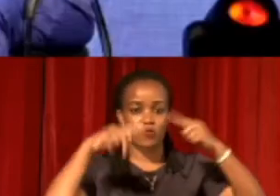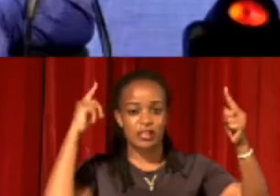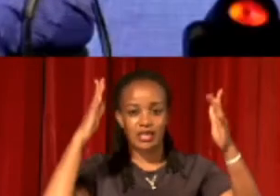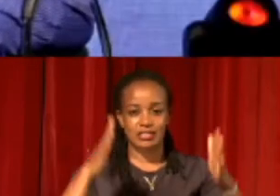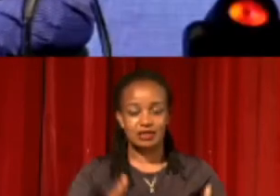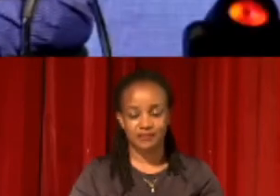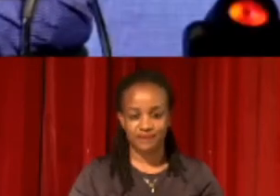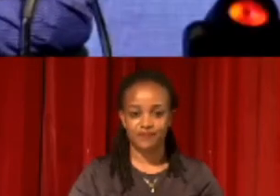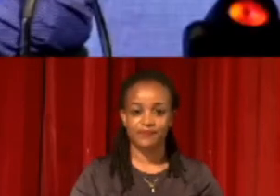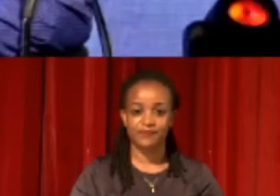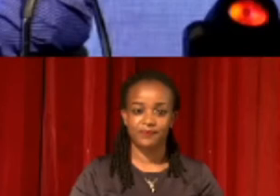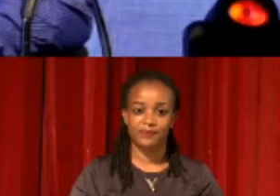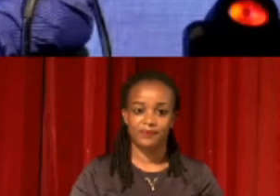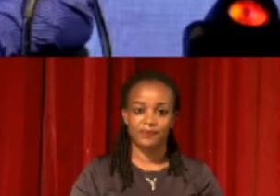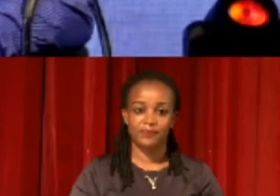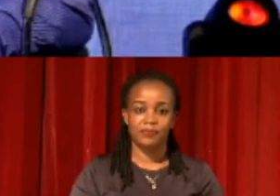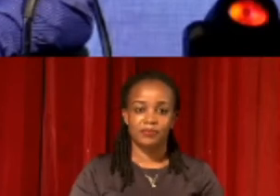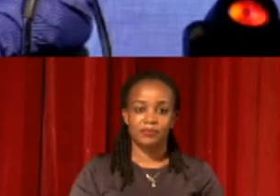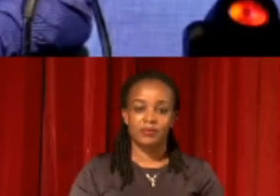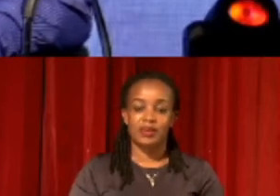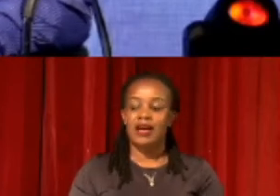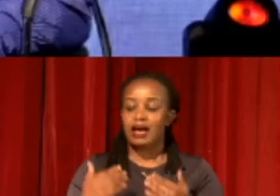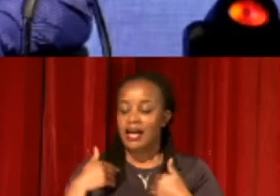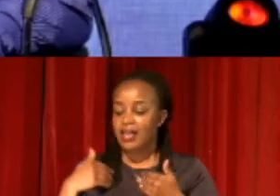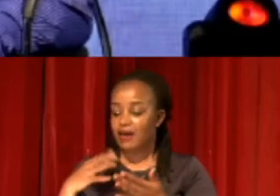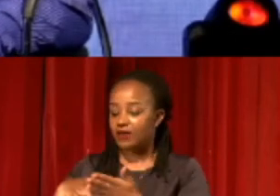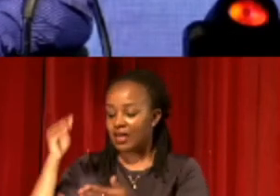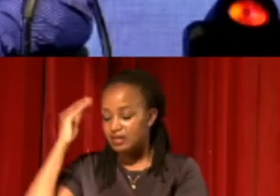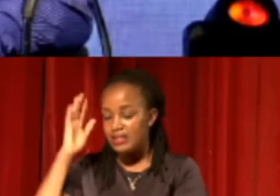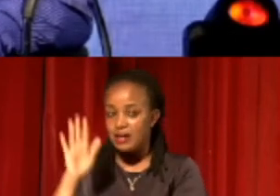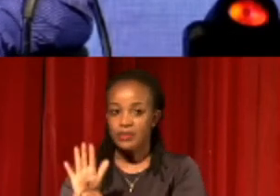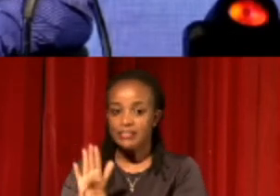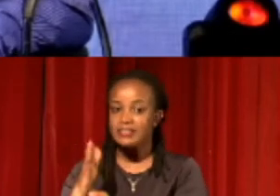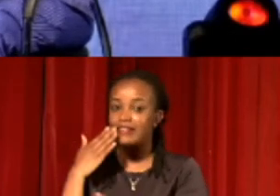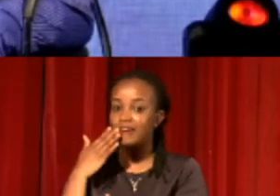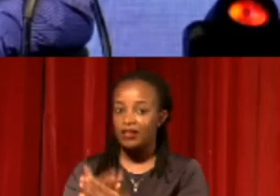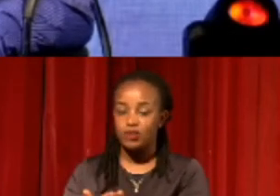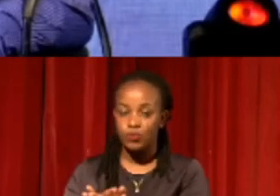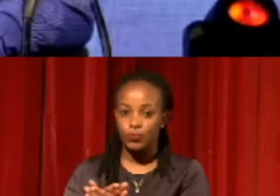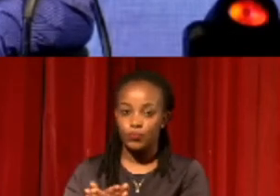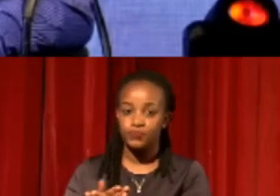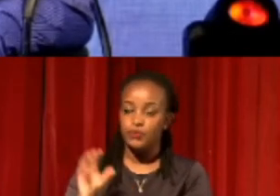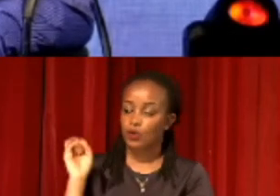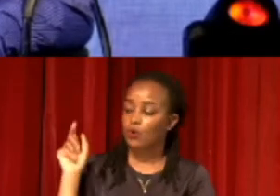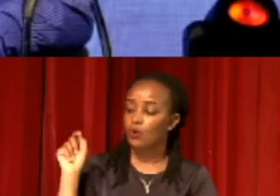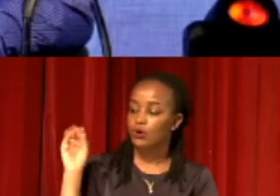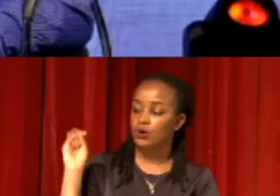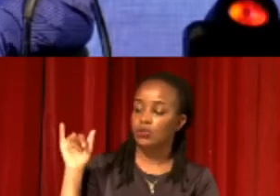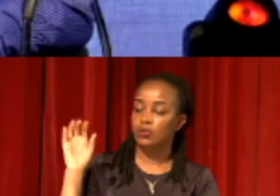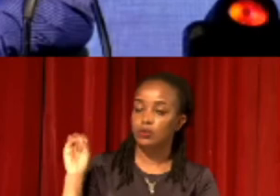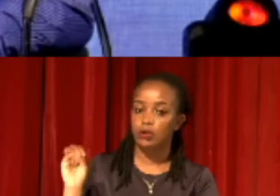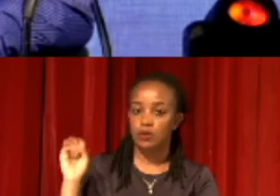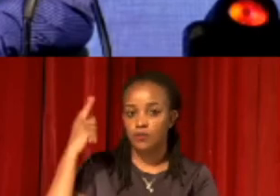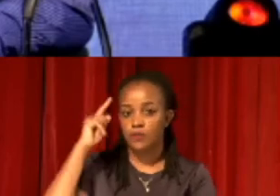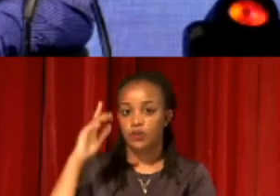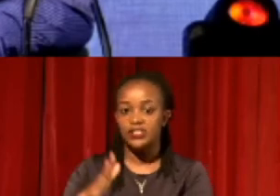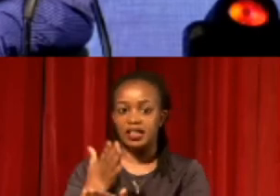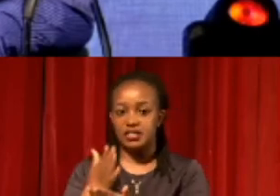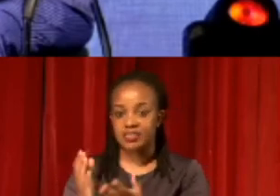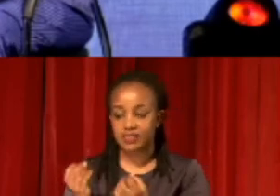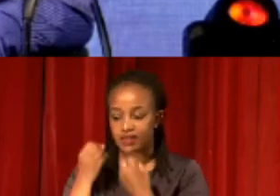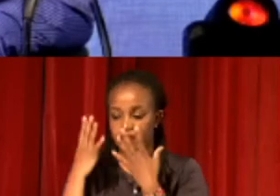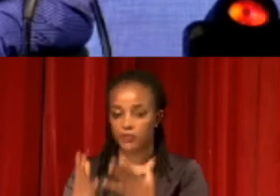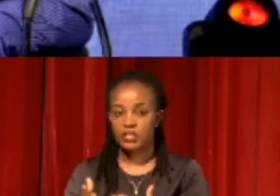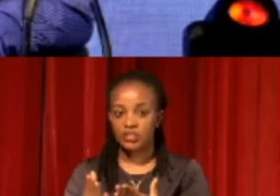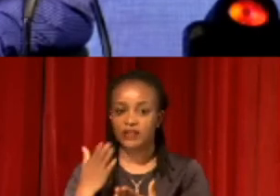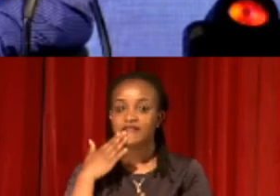Wow. I have learned so much. Thank you, Dr. Donald Otoyo, for sharing that information. Thank you for sharing with